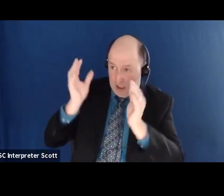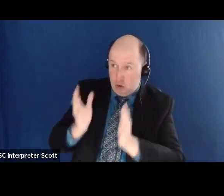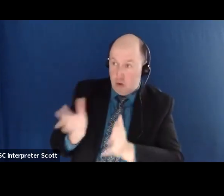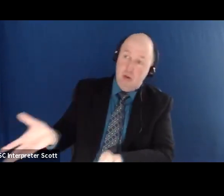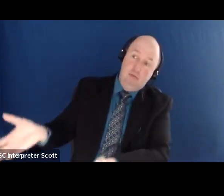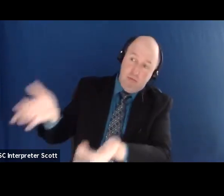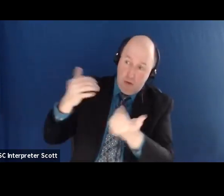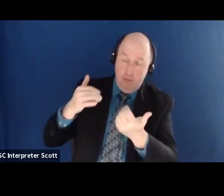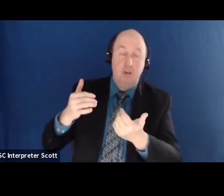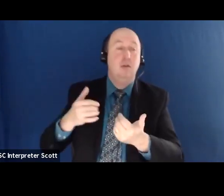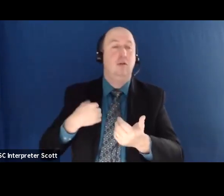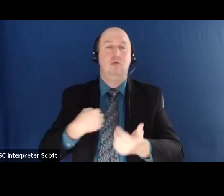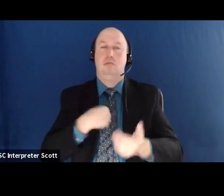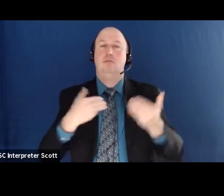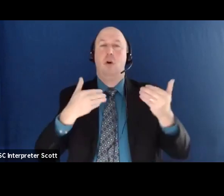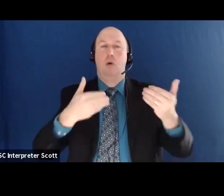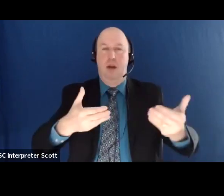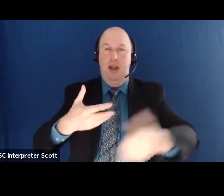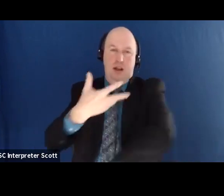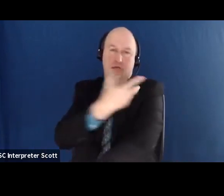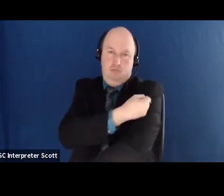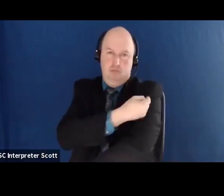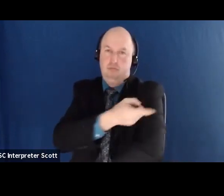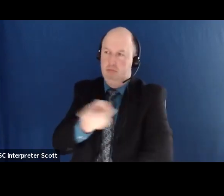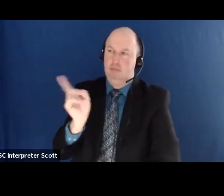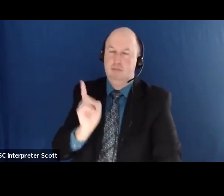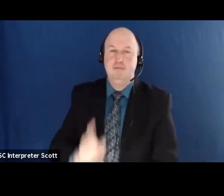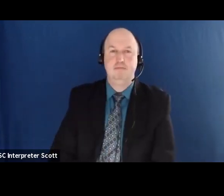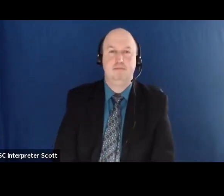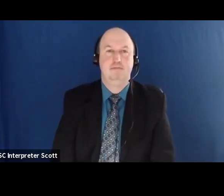and we'll go ahead and get them vaccinated.